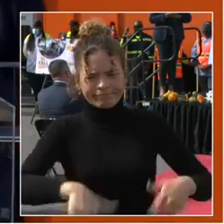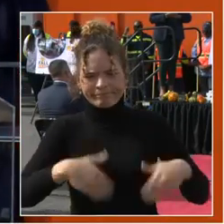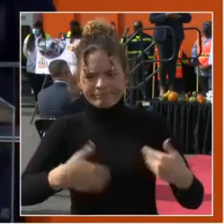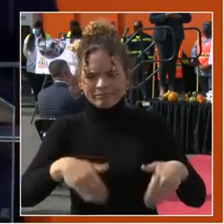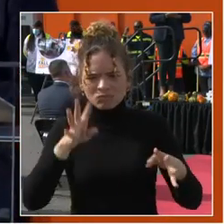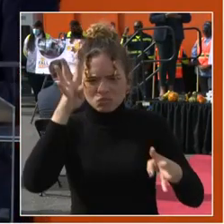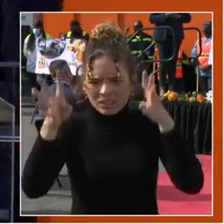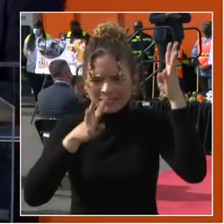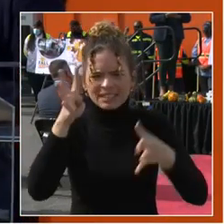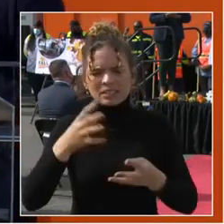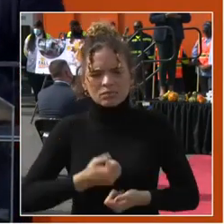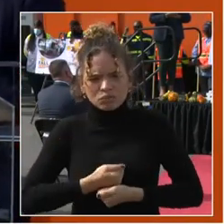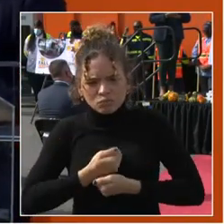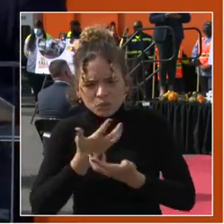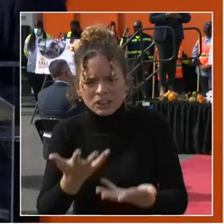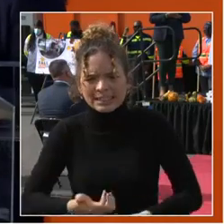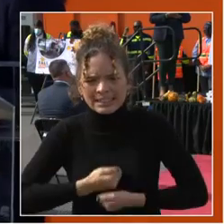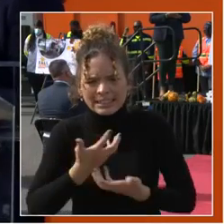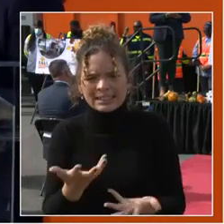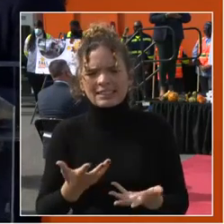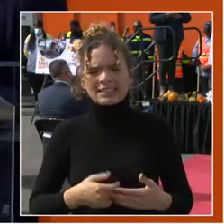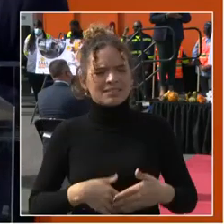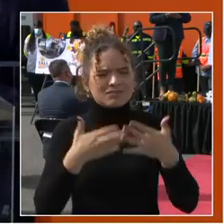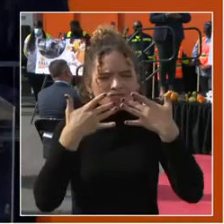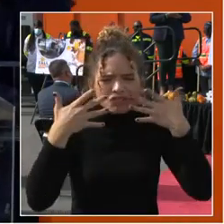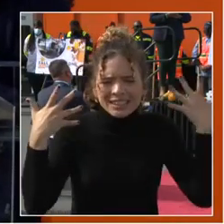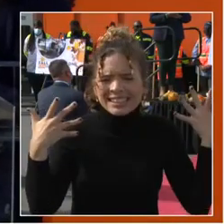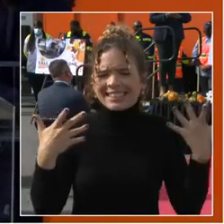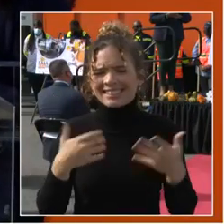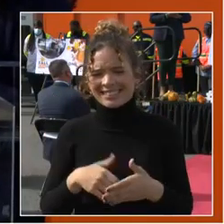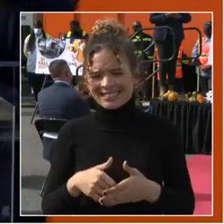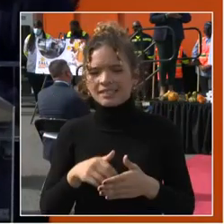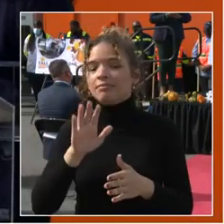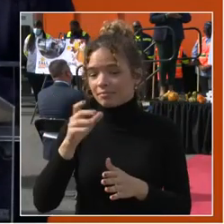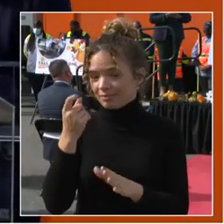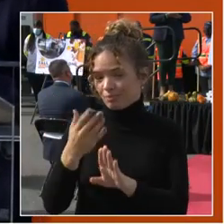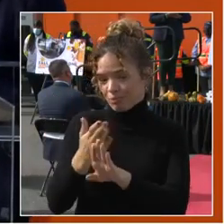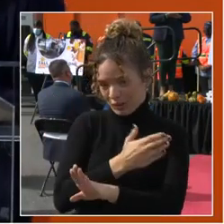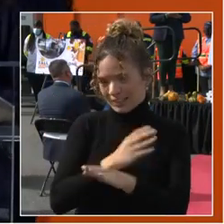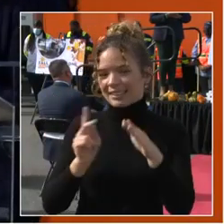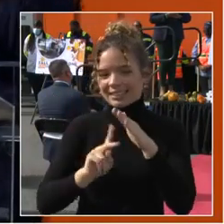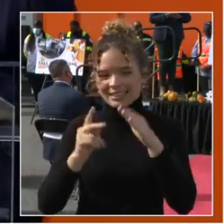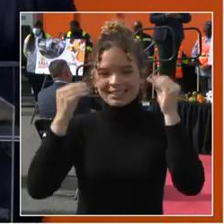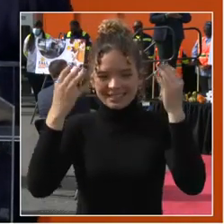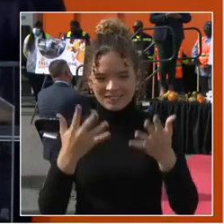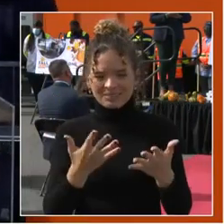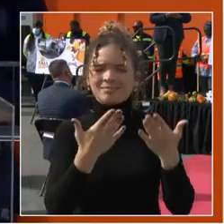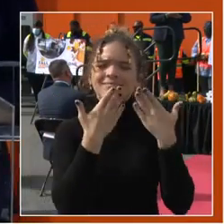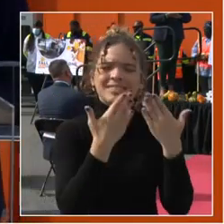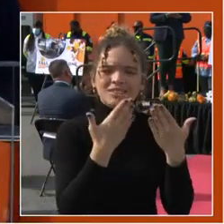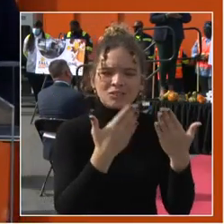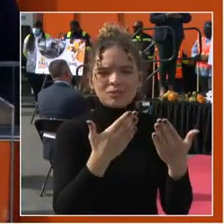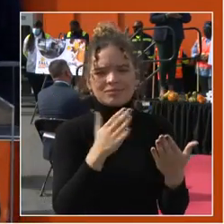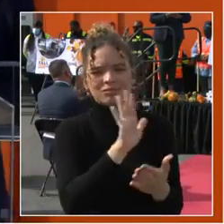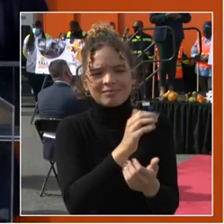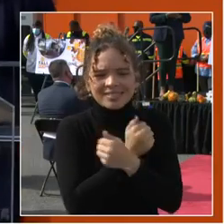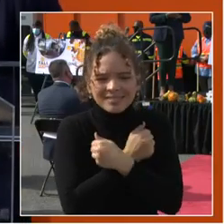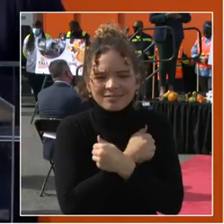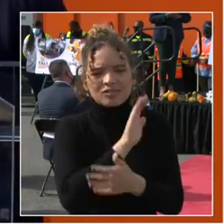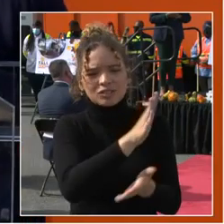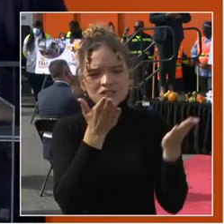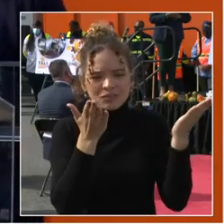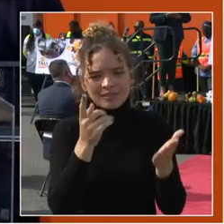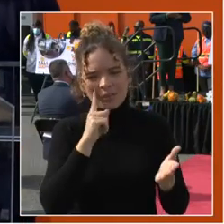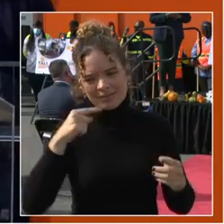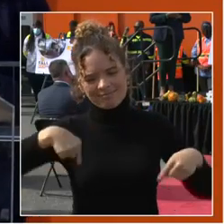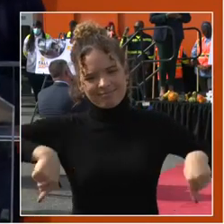Everyone here knows how great you are, and I want you to know that the entire District of Columbia believes in your love and service to our children. You were on the